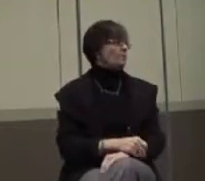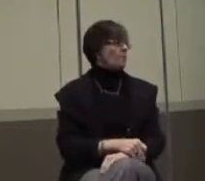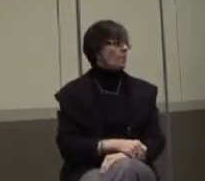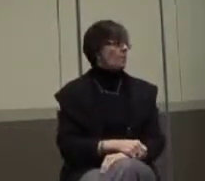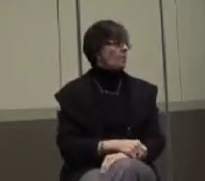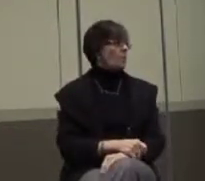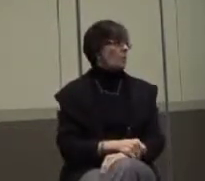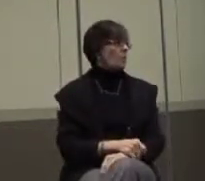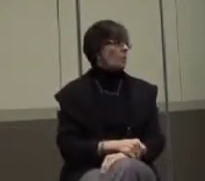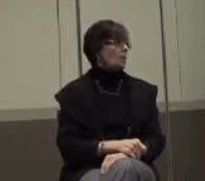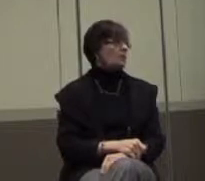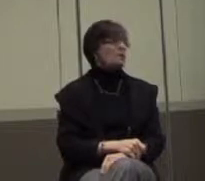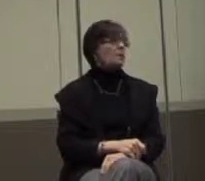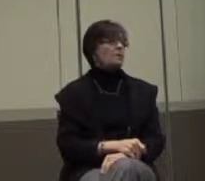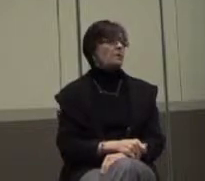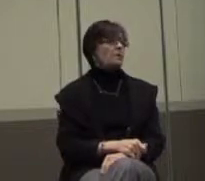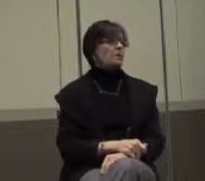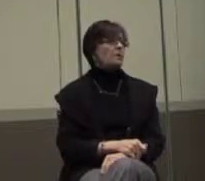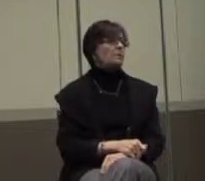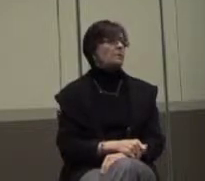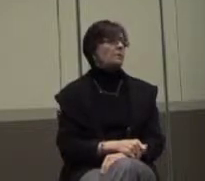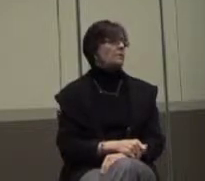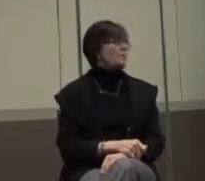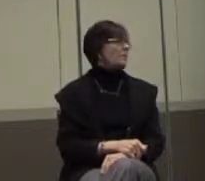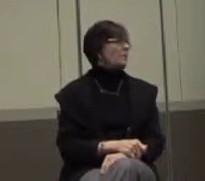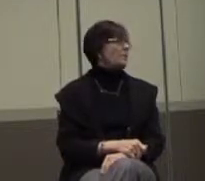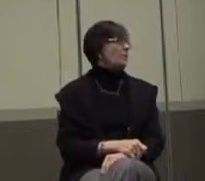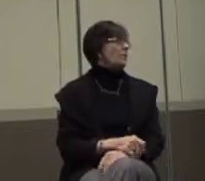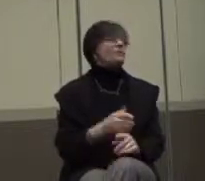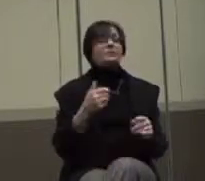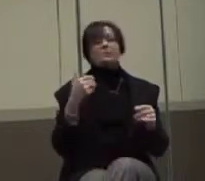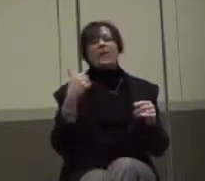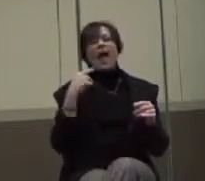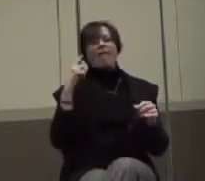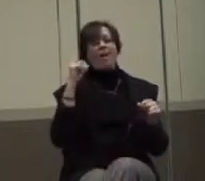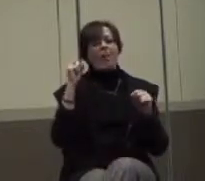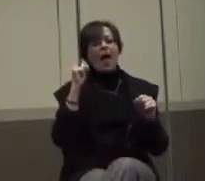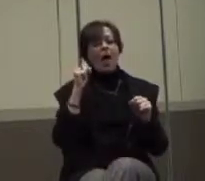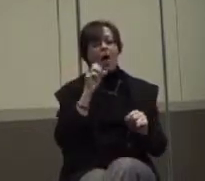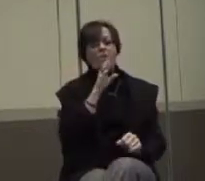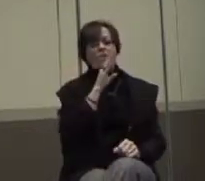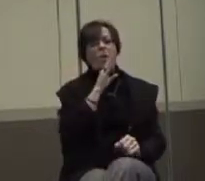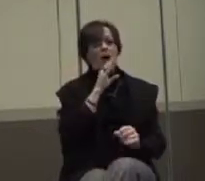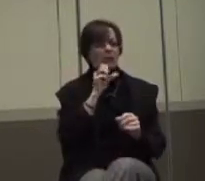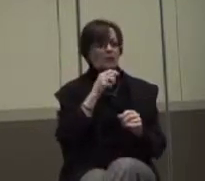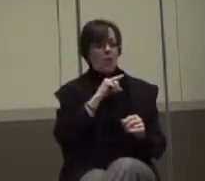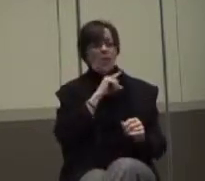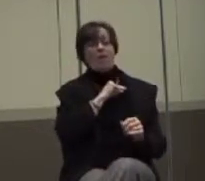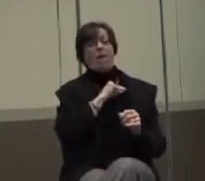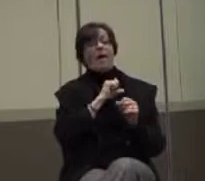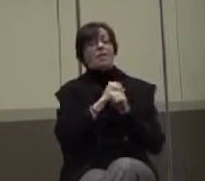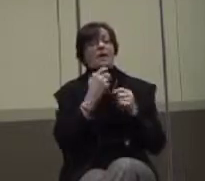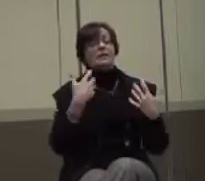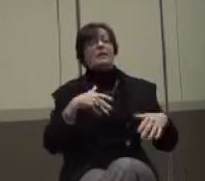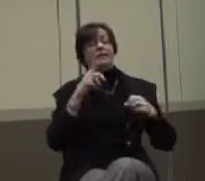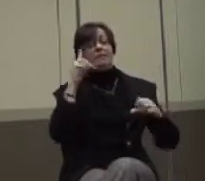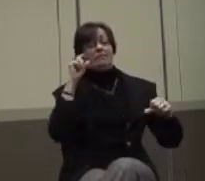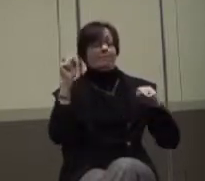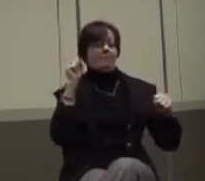better? I tend to have a loud voice, so it kind of picks up. Can people all hear me? Yeah? All right.